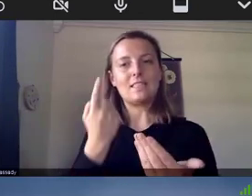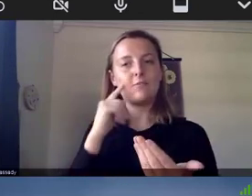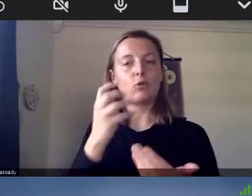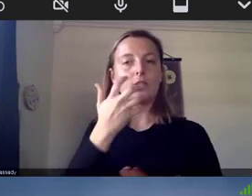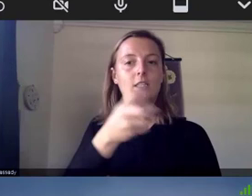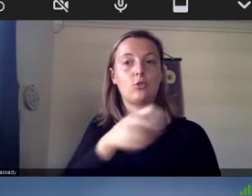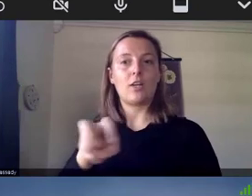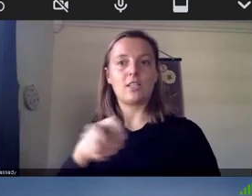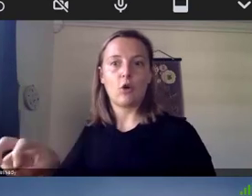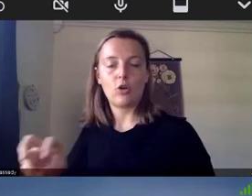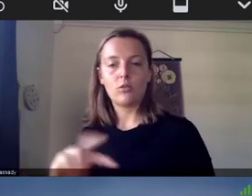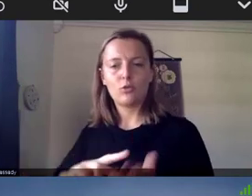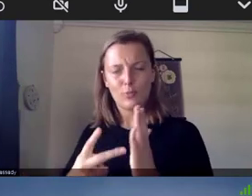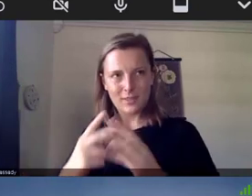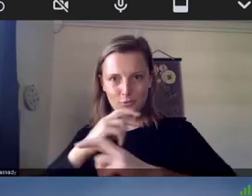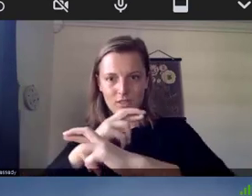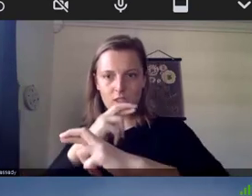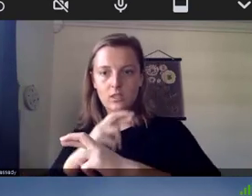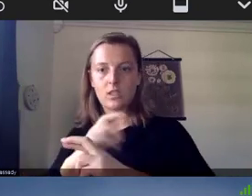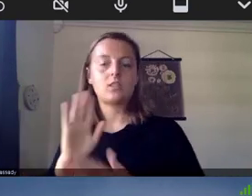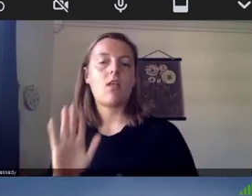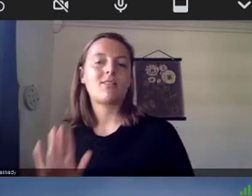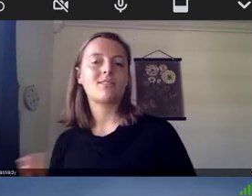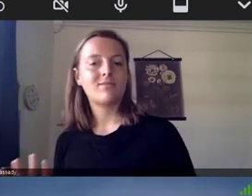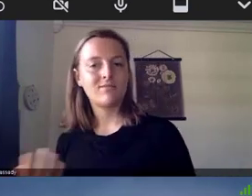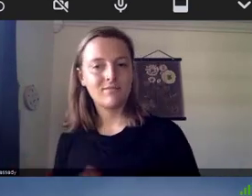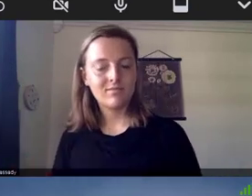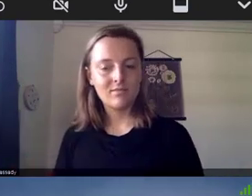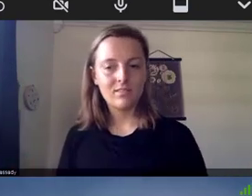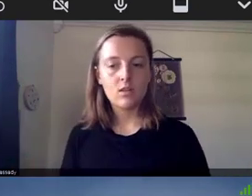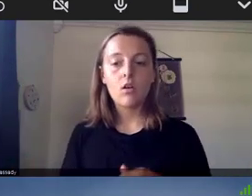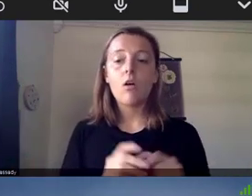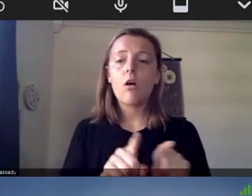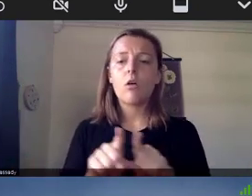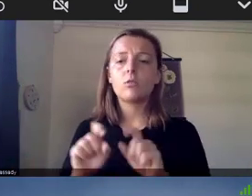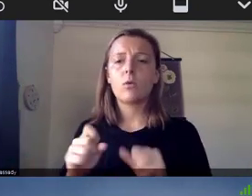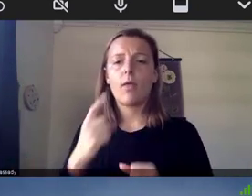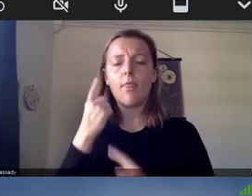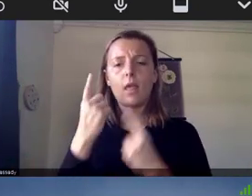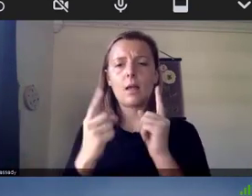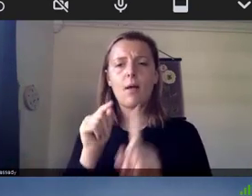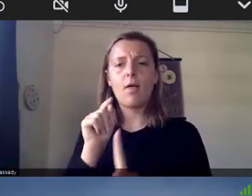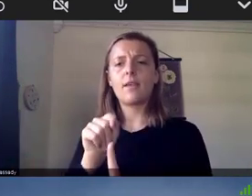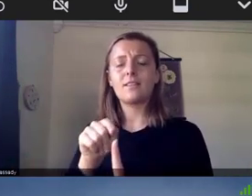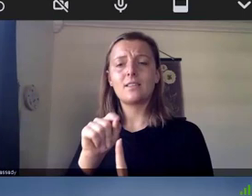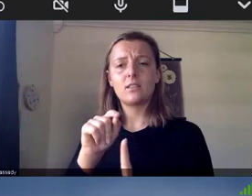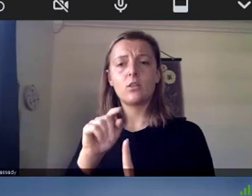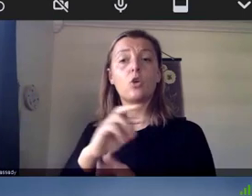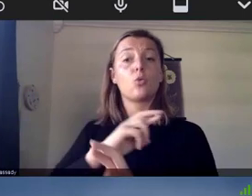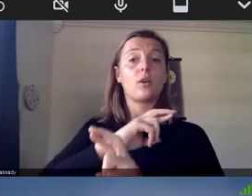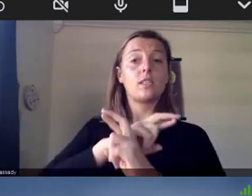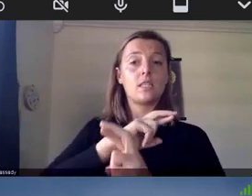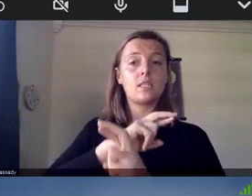these as the resistance when we're talking about heat flux. And then we just have 1 over H.